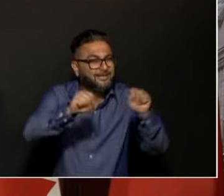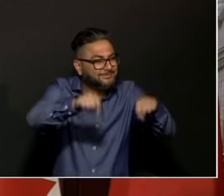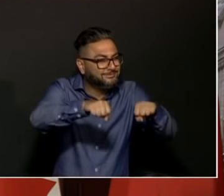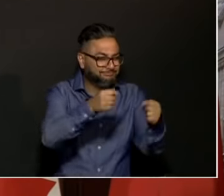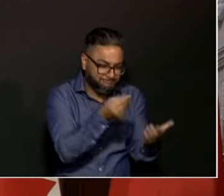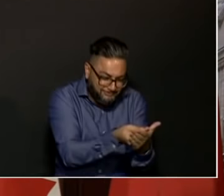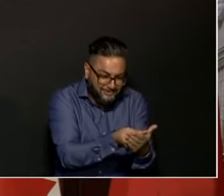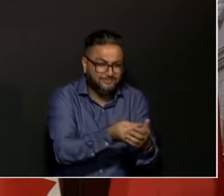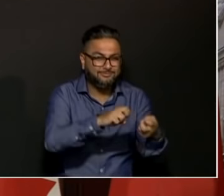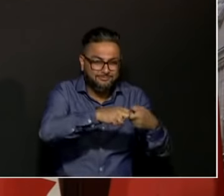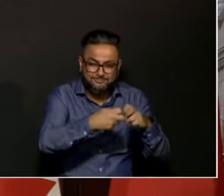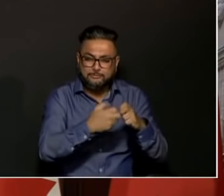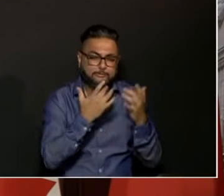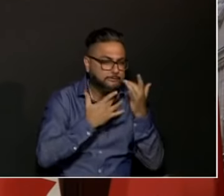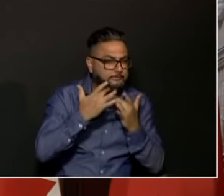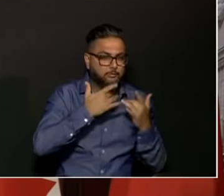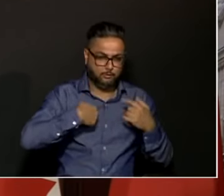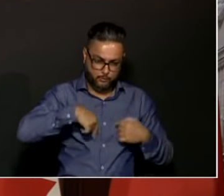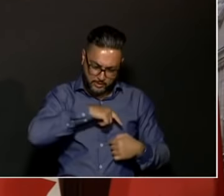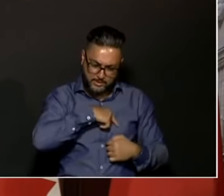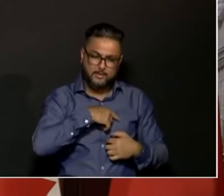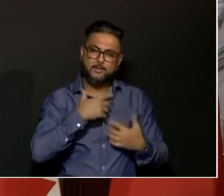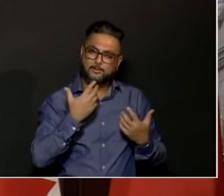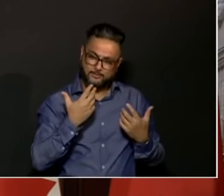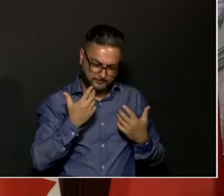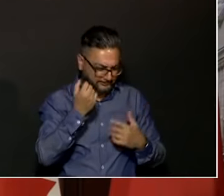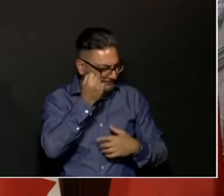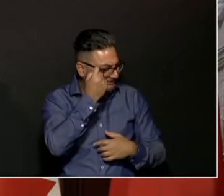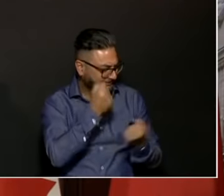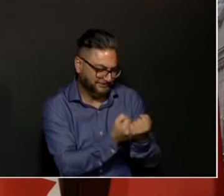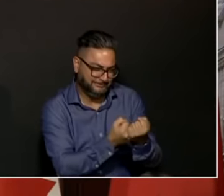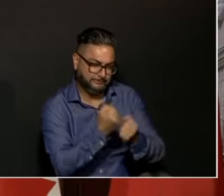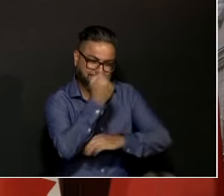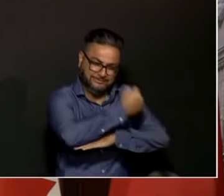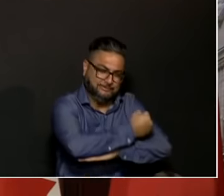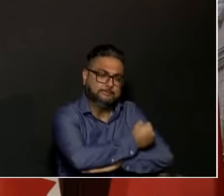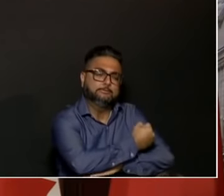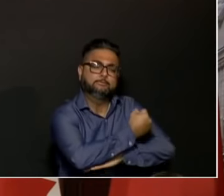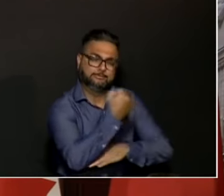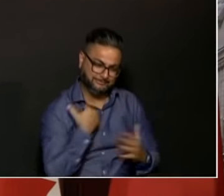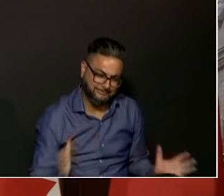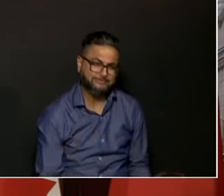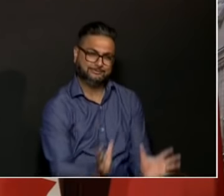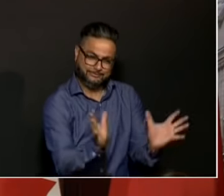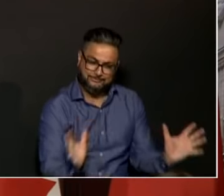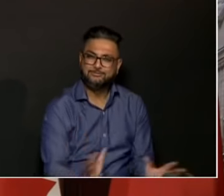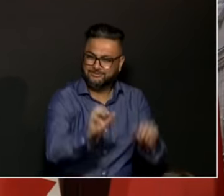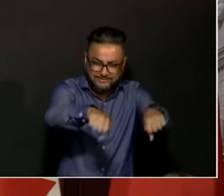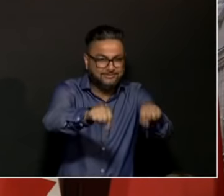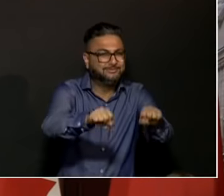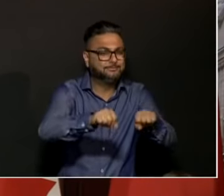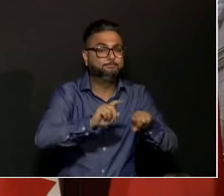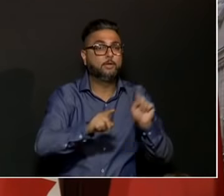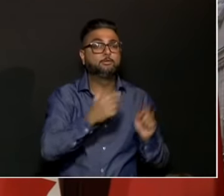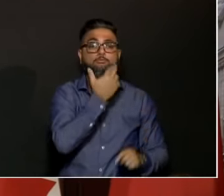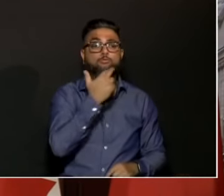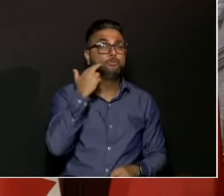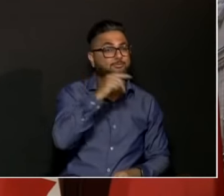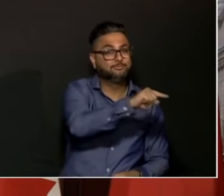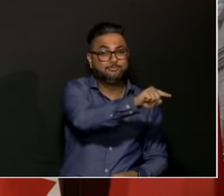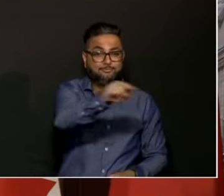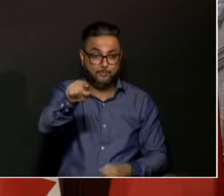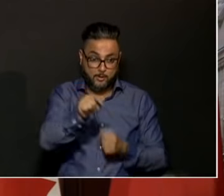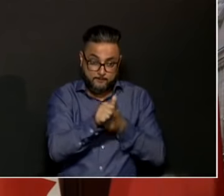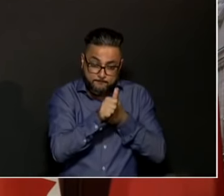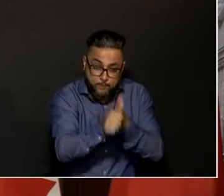on by the end of their fingertips, and in the restaurants that I've went into, they're following the procedures and